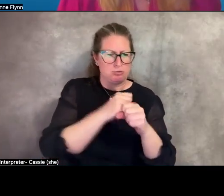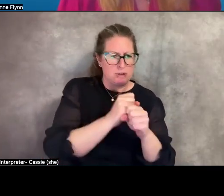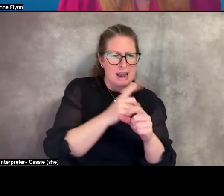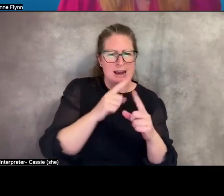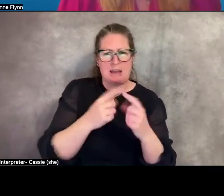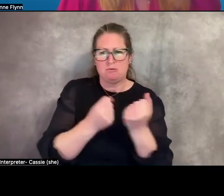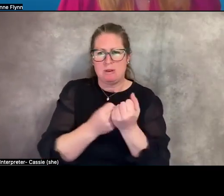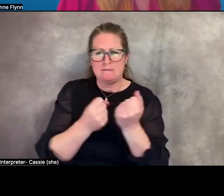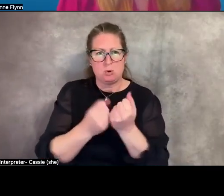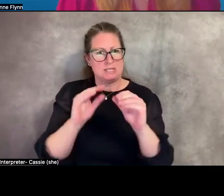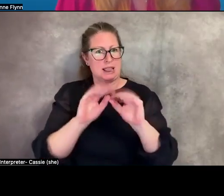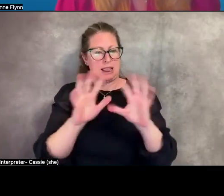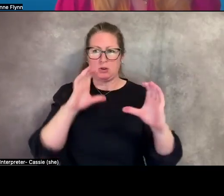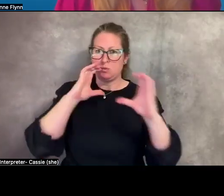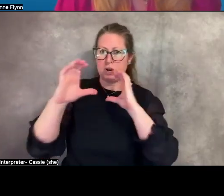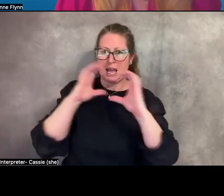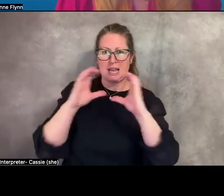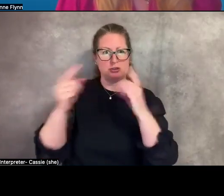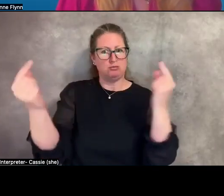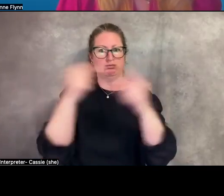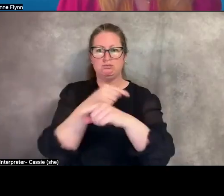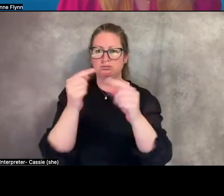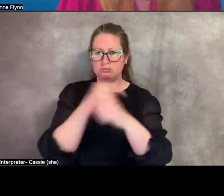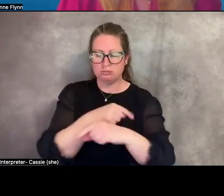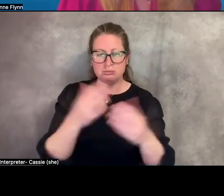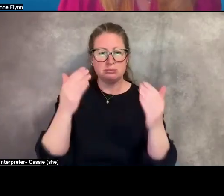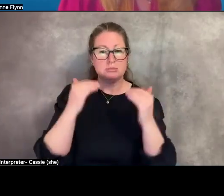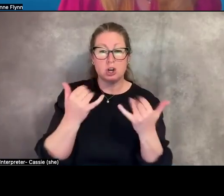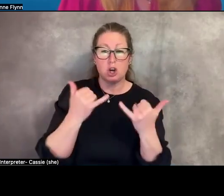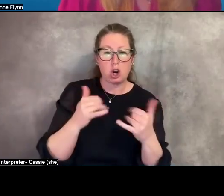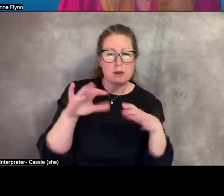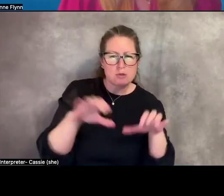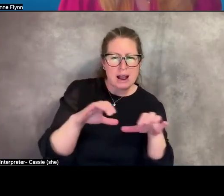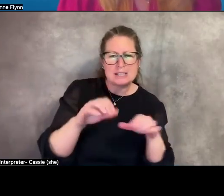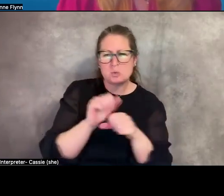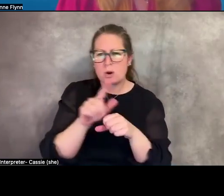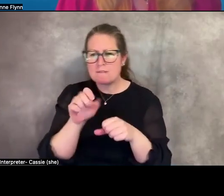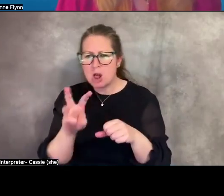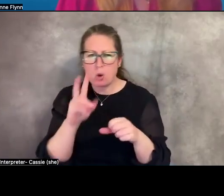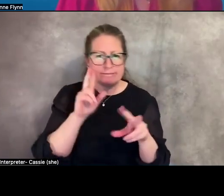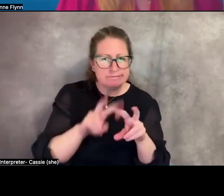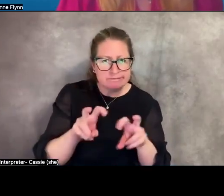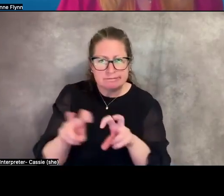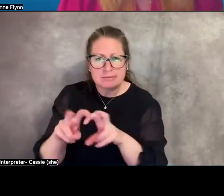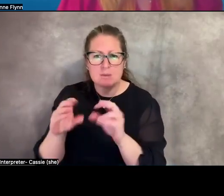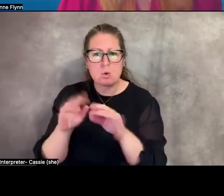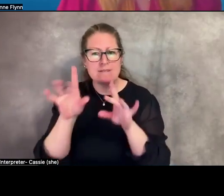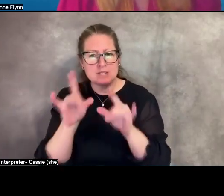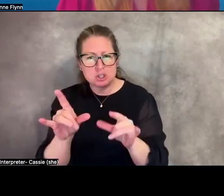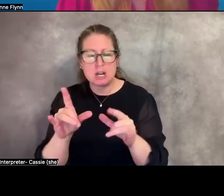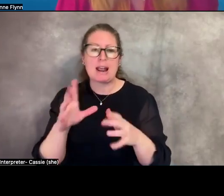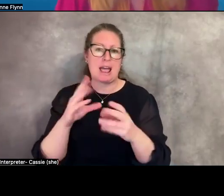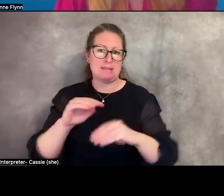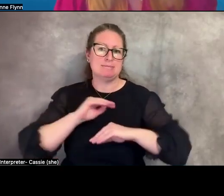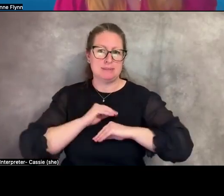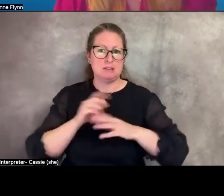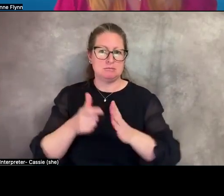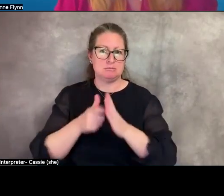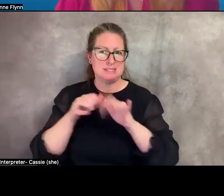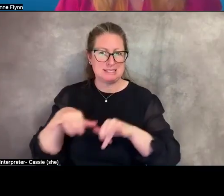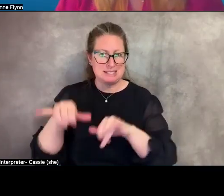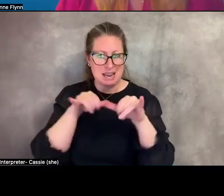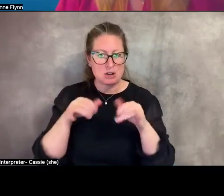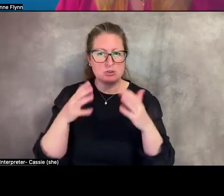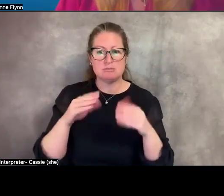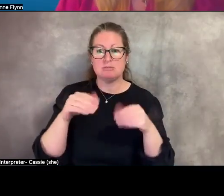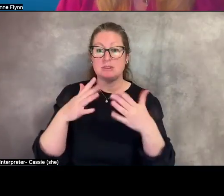of communication. We examined current practice and workflows to create efficiency and meet required standards. We provided